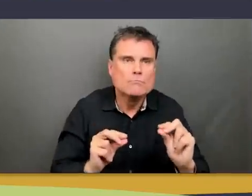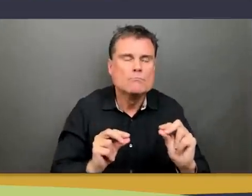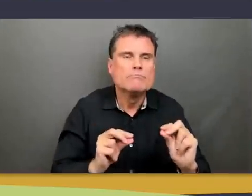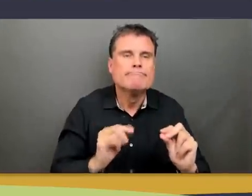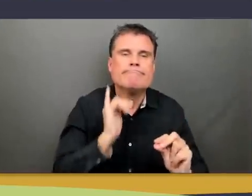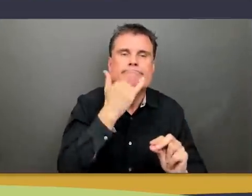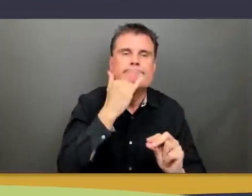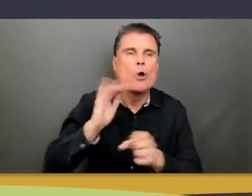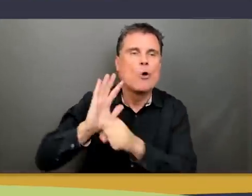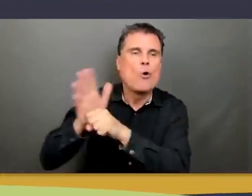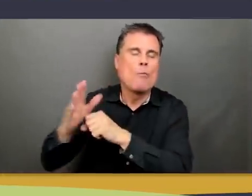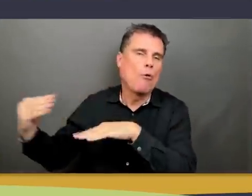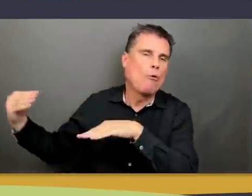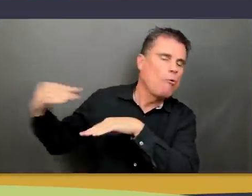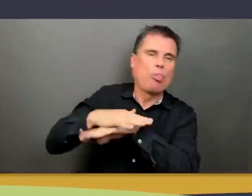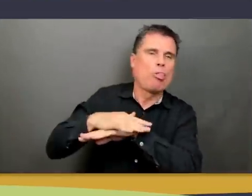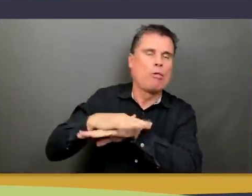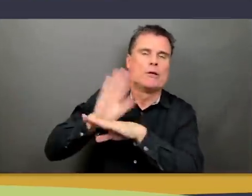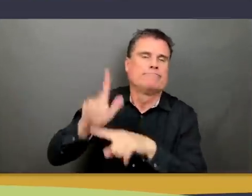have a heart.